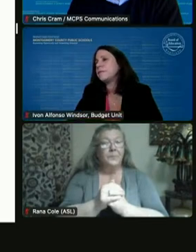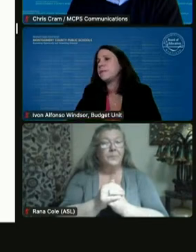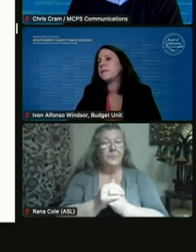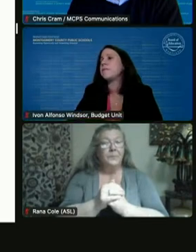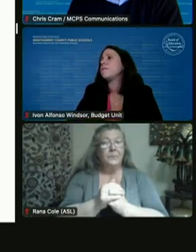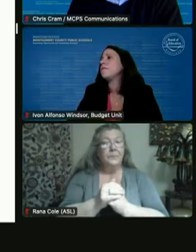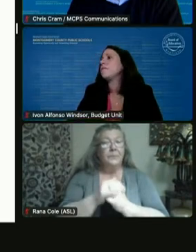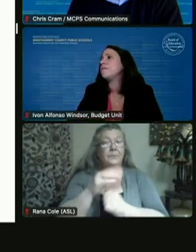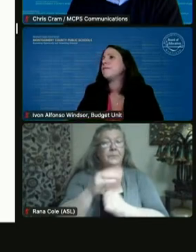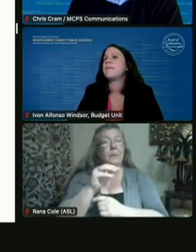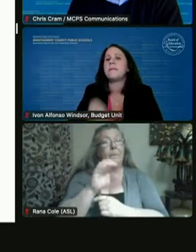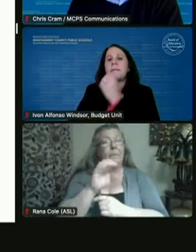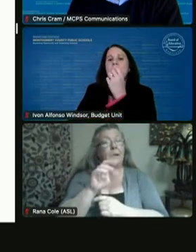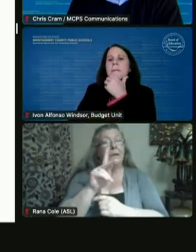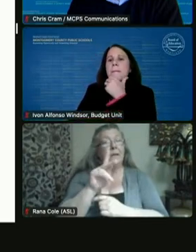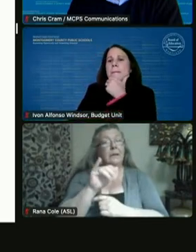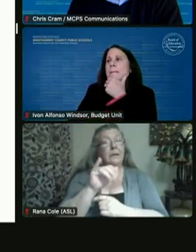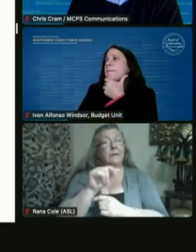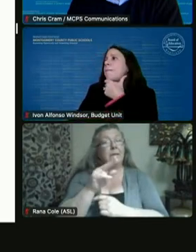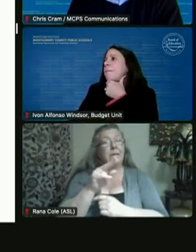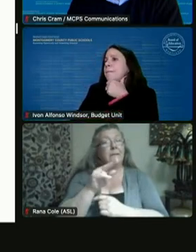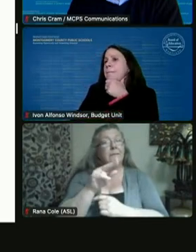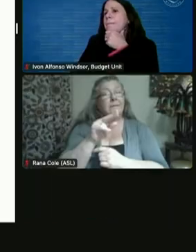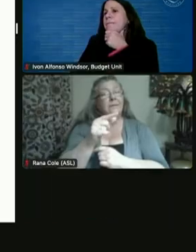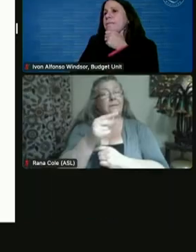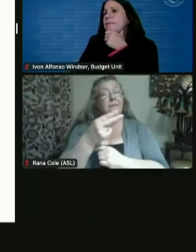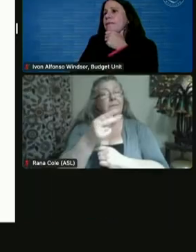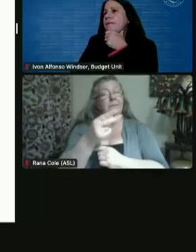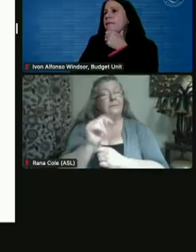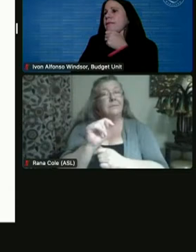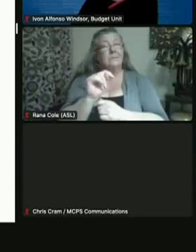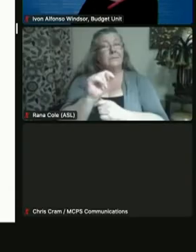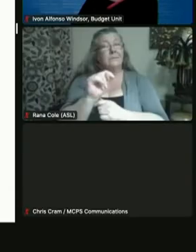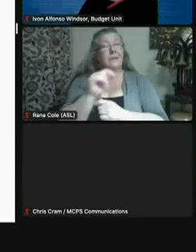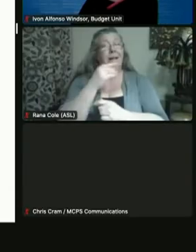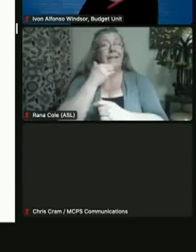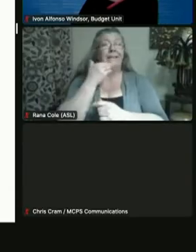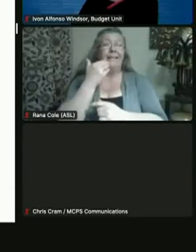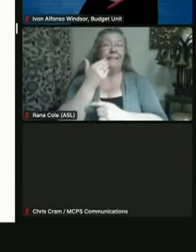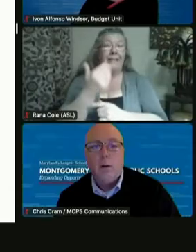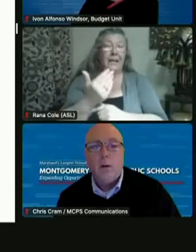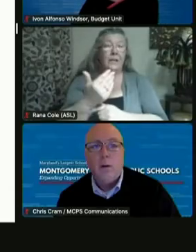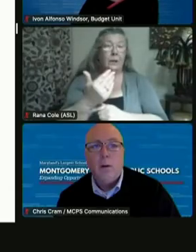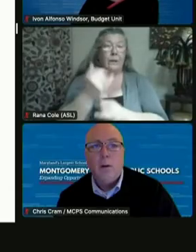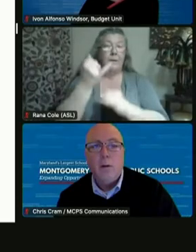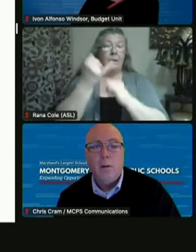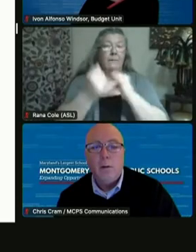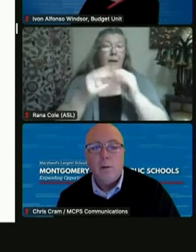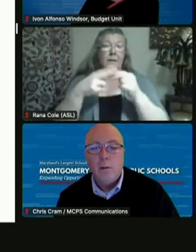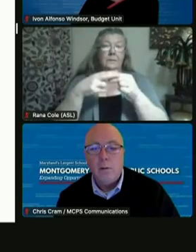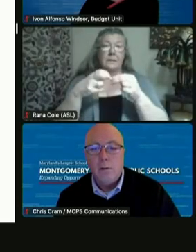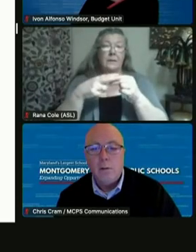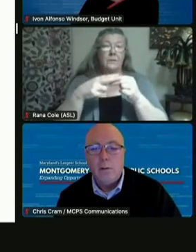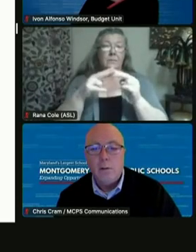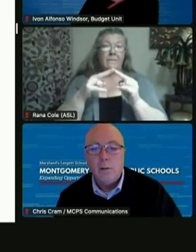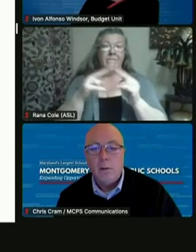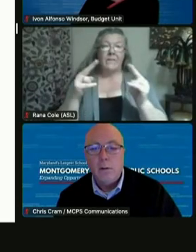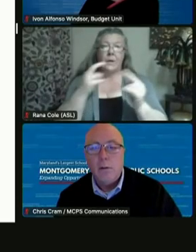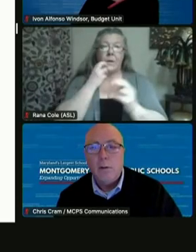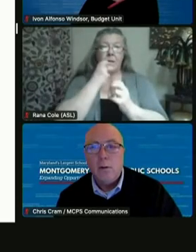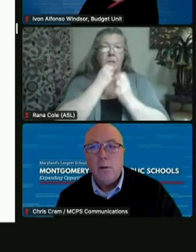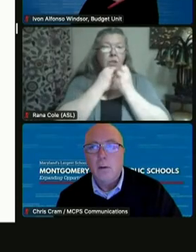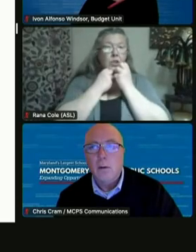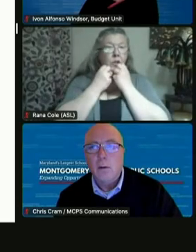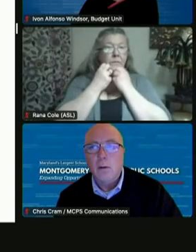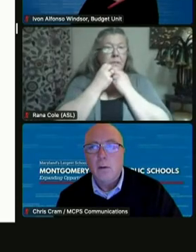Thank you so much, Yvonne. And I must say on that last slide, she was being very conservative when she said this is something that we have to take